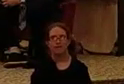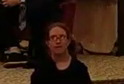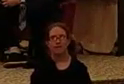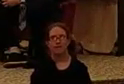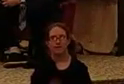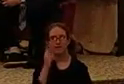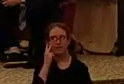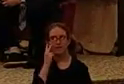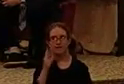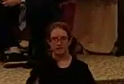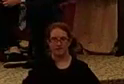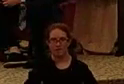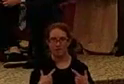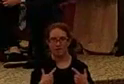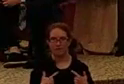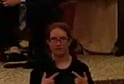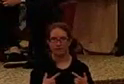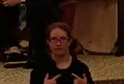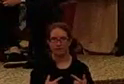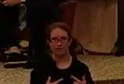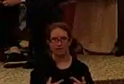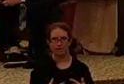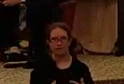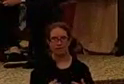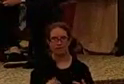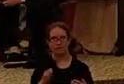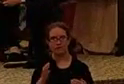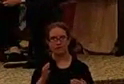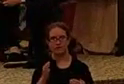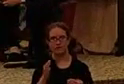You see, his life was about to be defined.